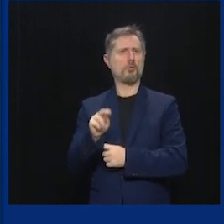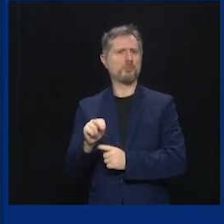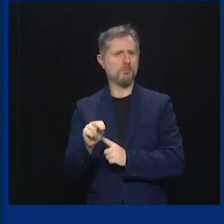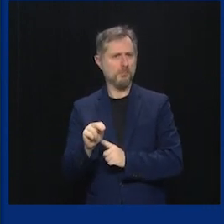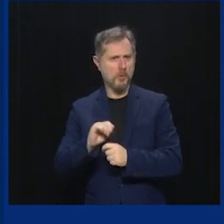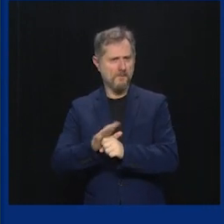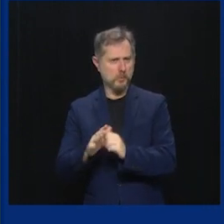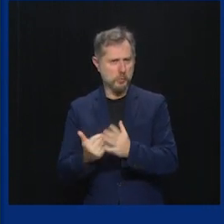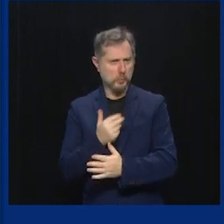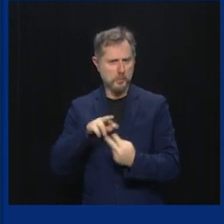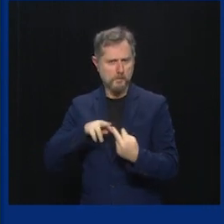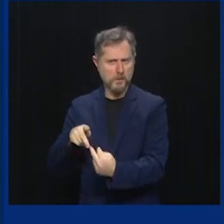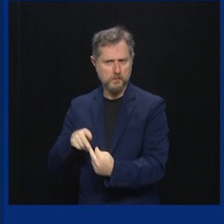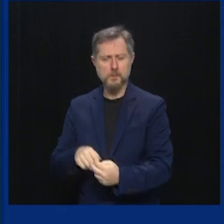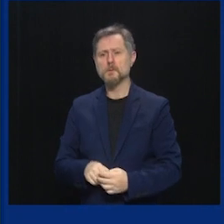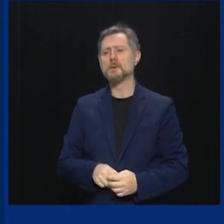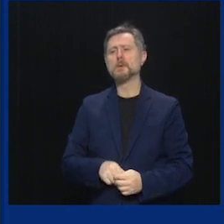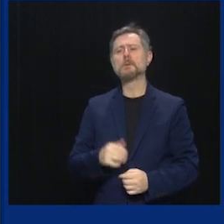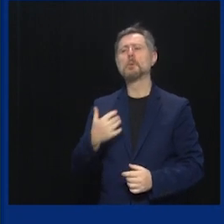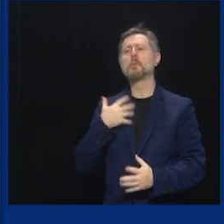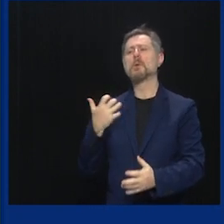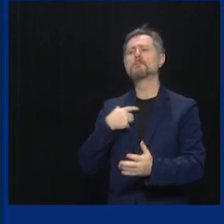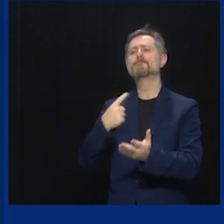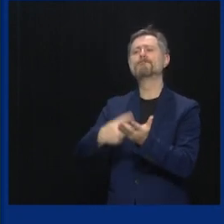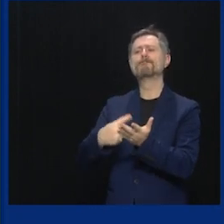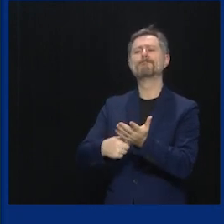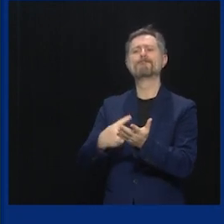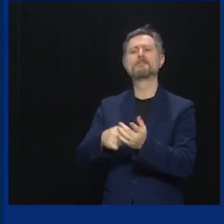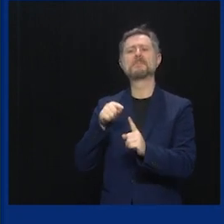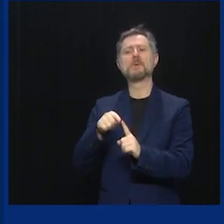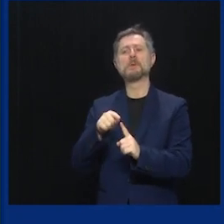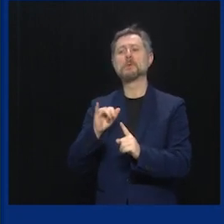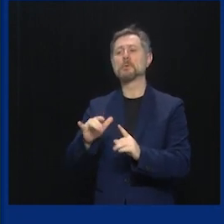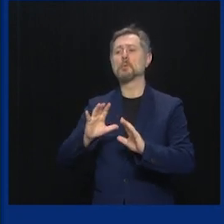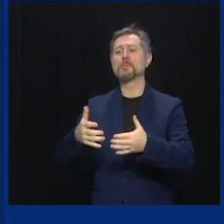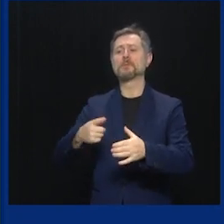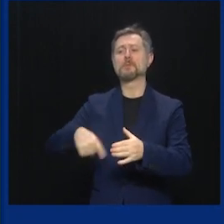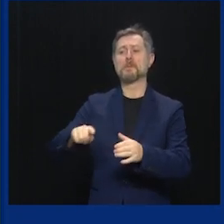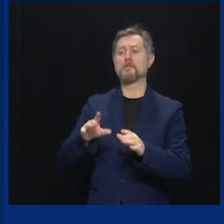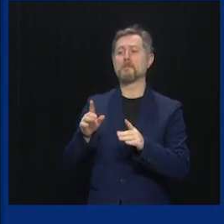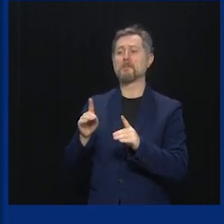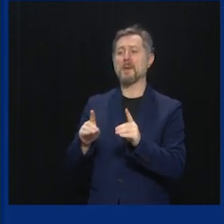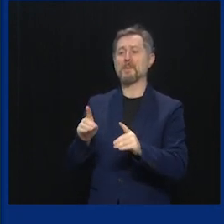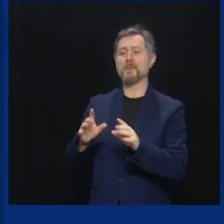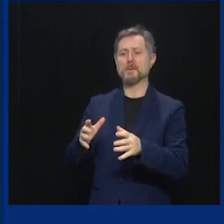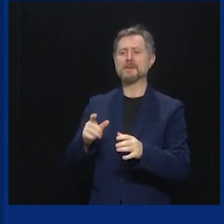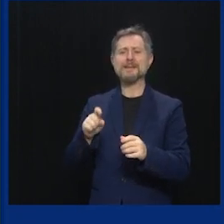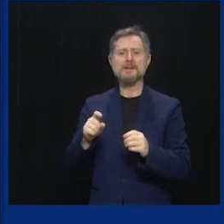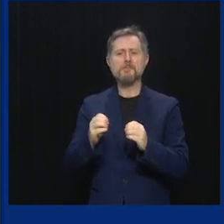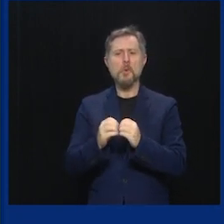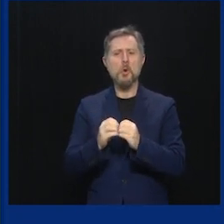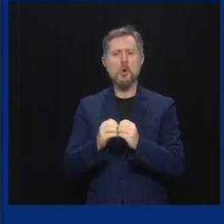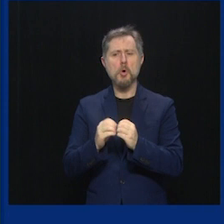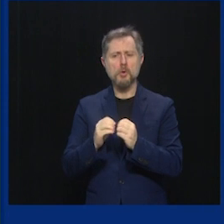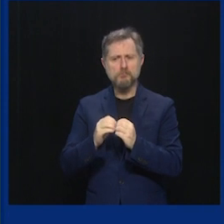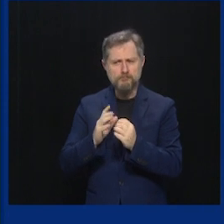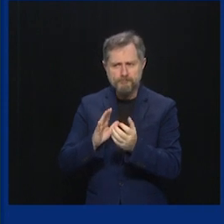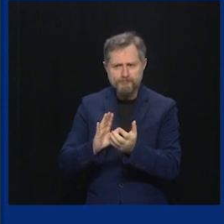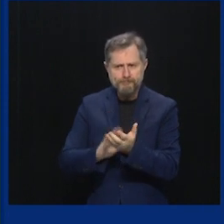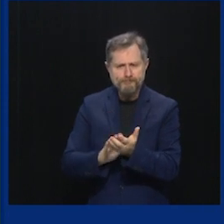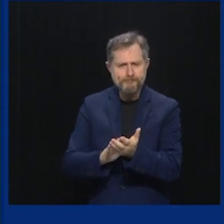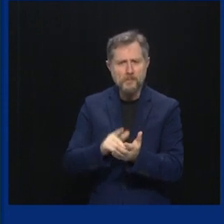I want to talk about an institution that does not get the recognition that it deserves, and that is our globally leading Wadsworth